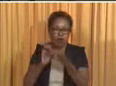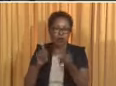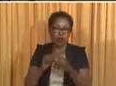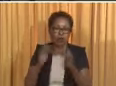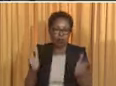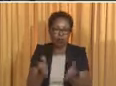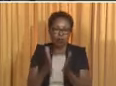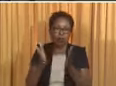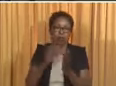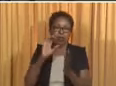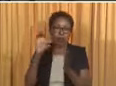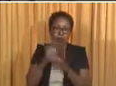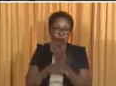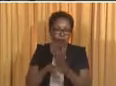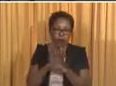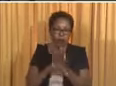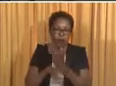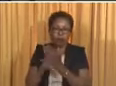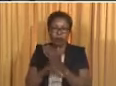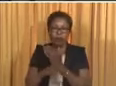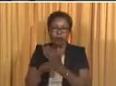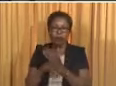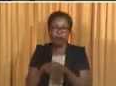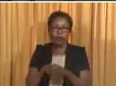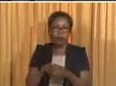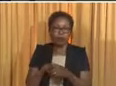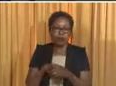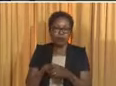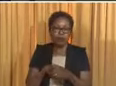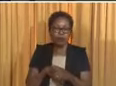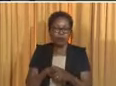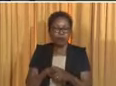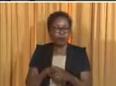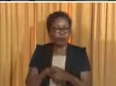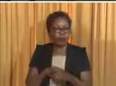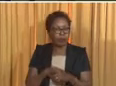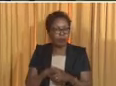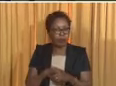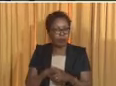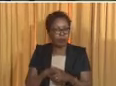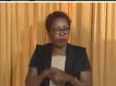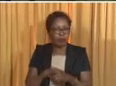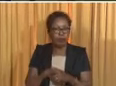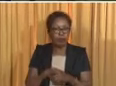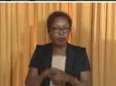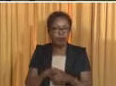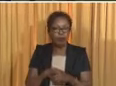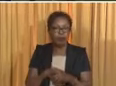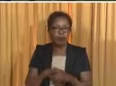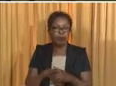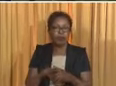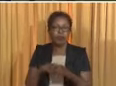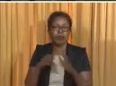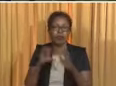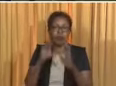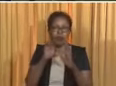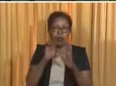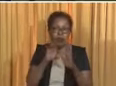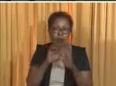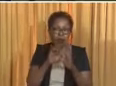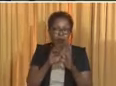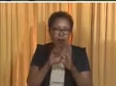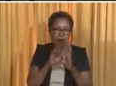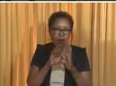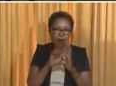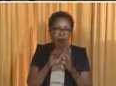One may ask what recourse is available to a party who is aggrieved by the presidential actions or omissions that grossly violates the Constitution and is outside his